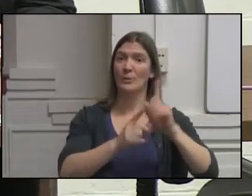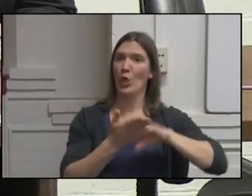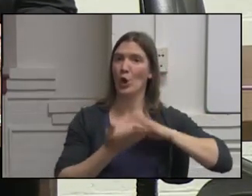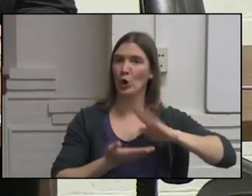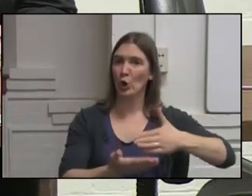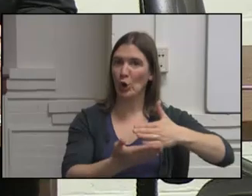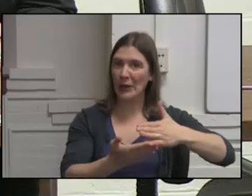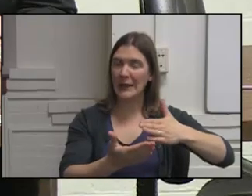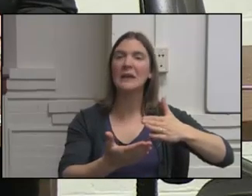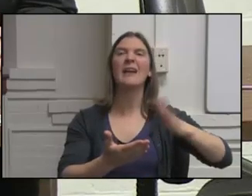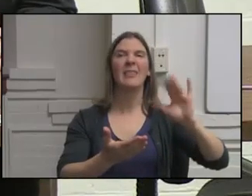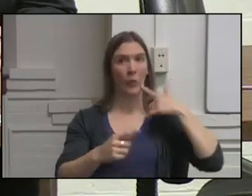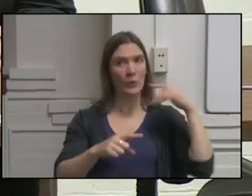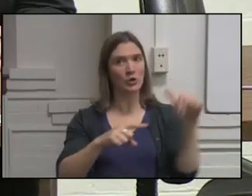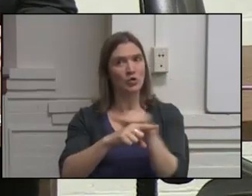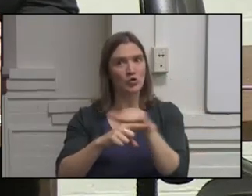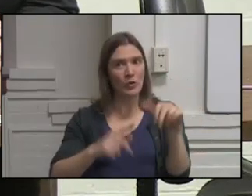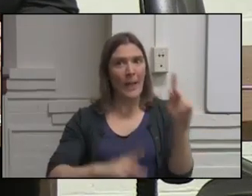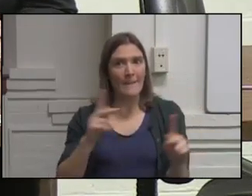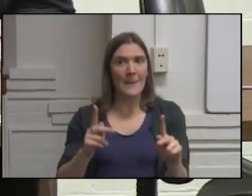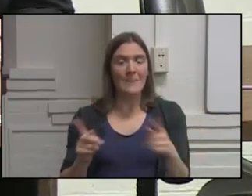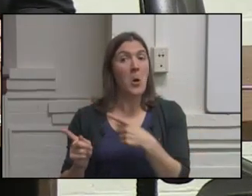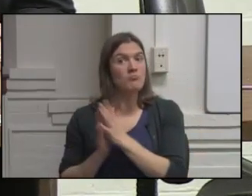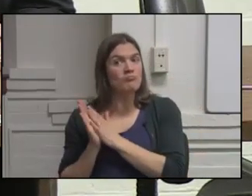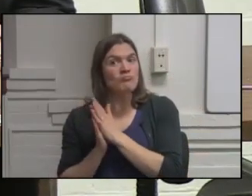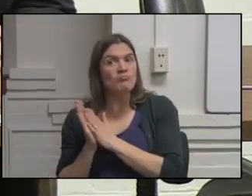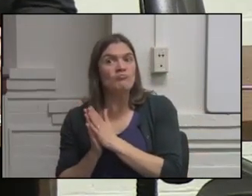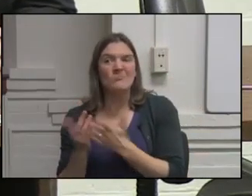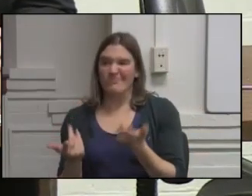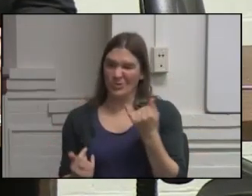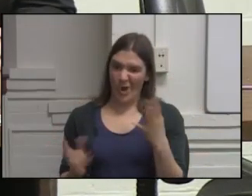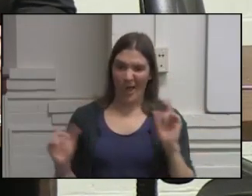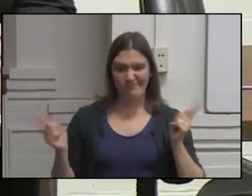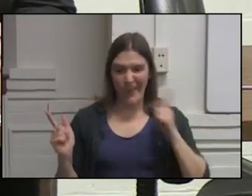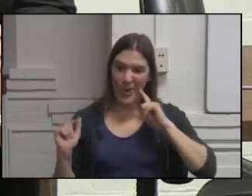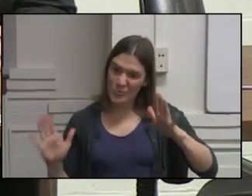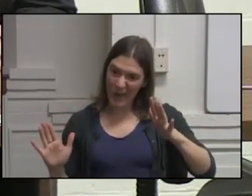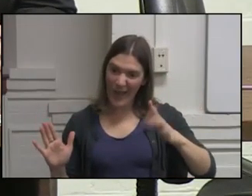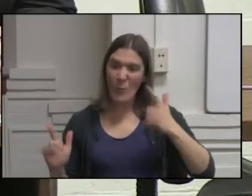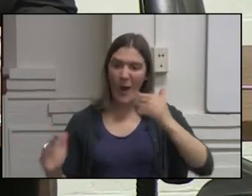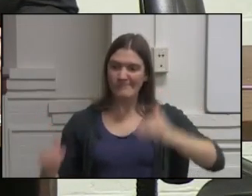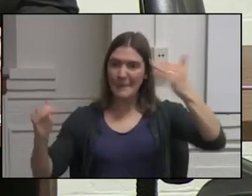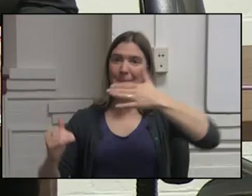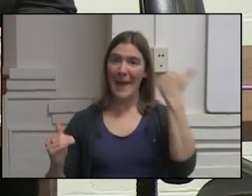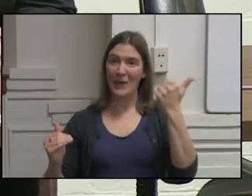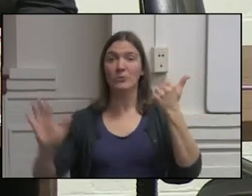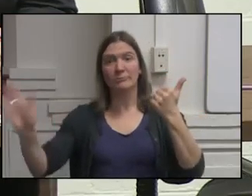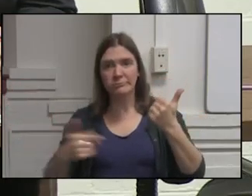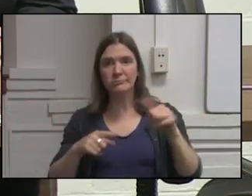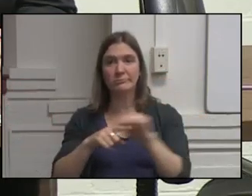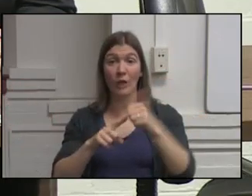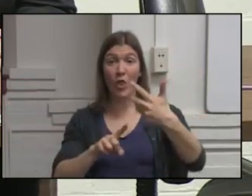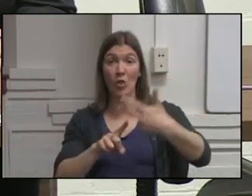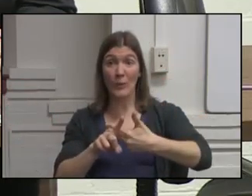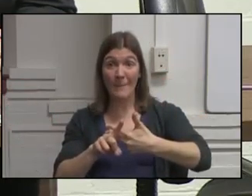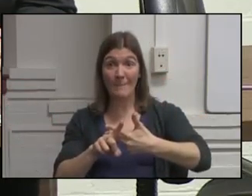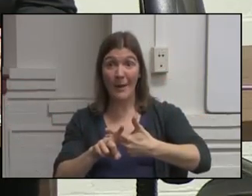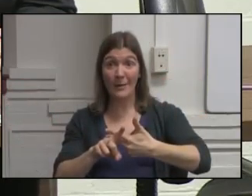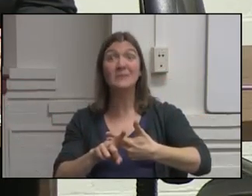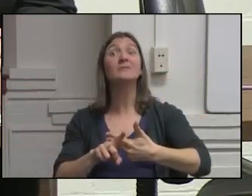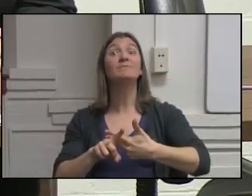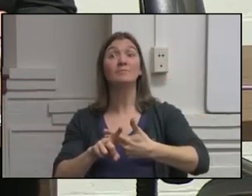program, where we train people who are underemployed and unemployed for 3 months